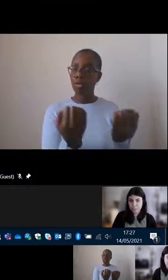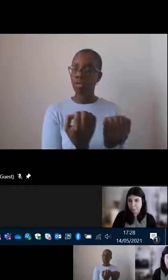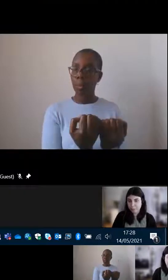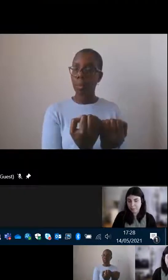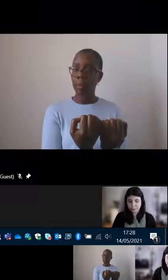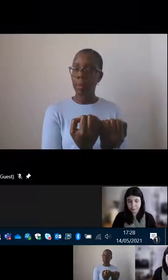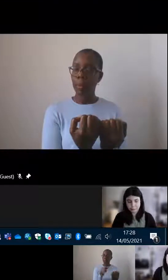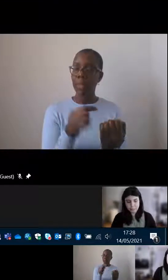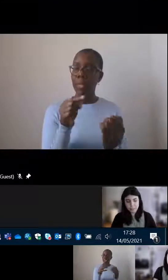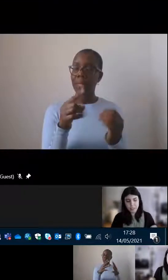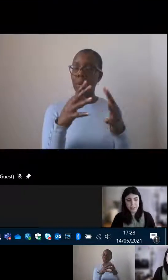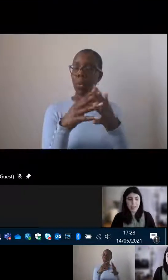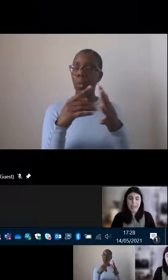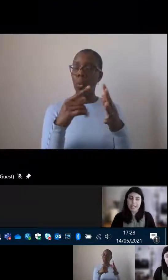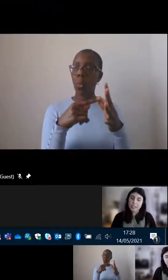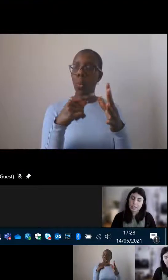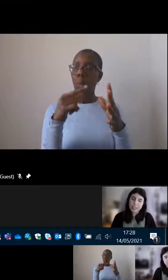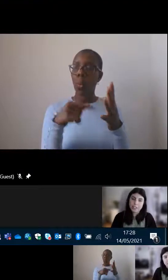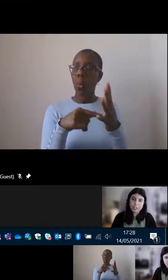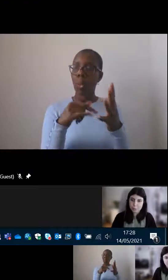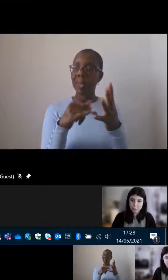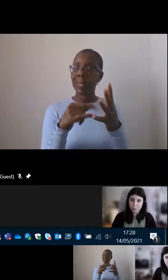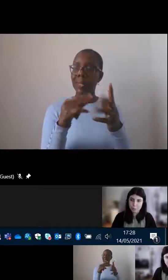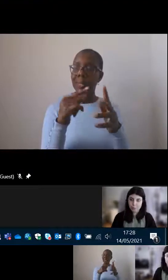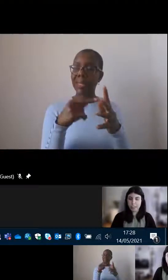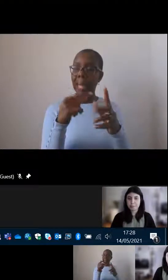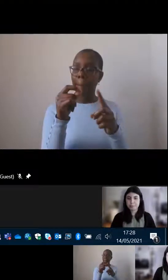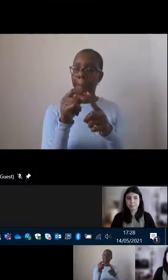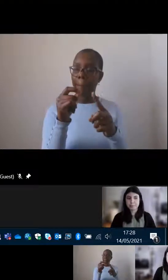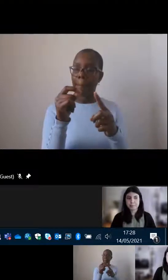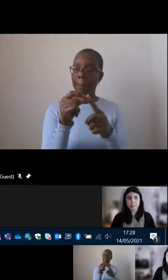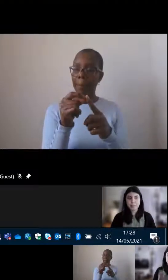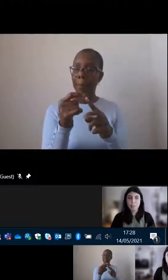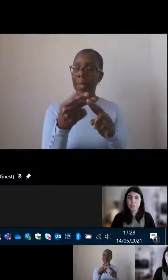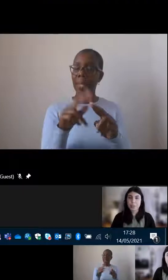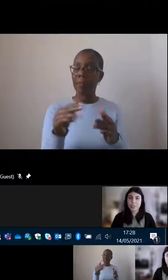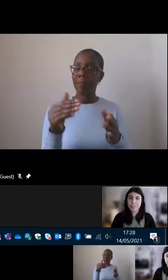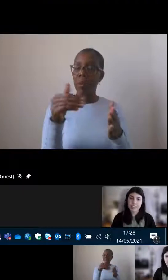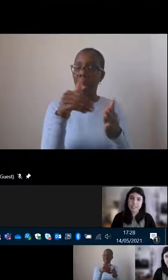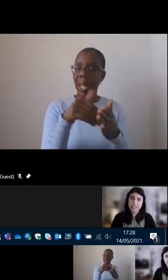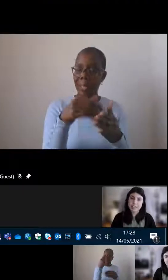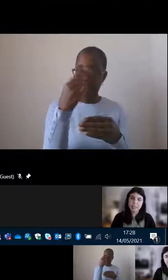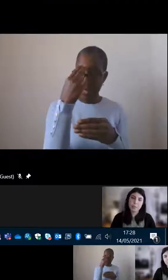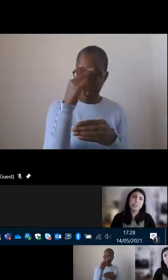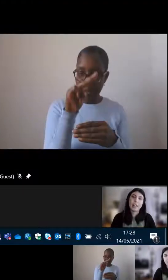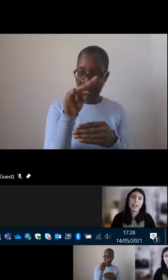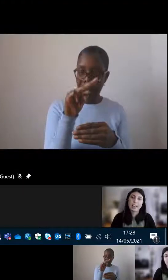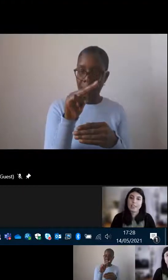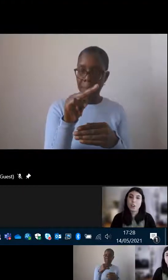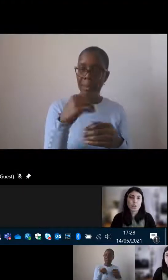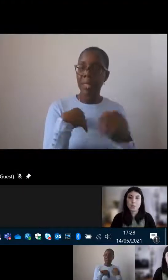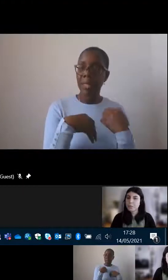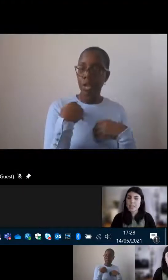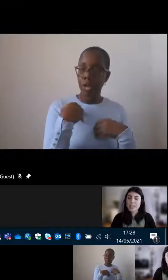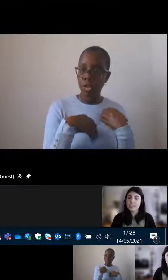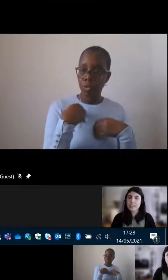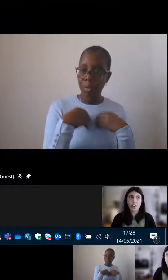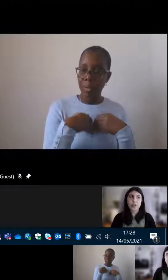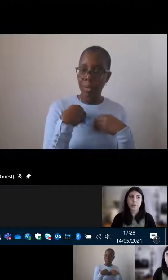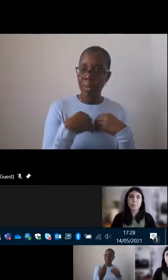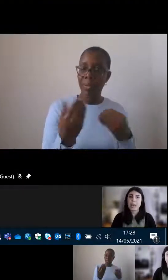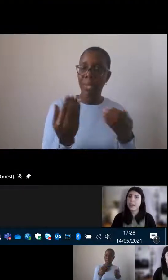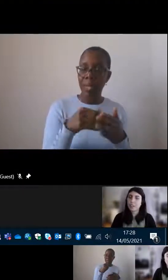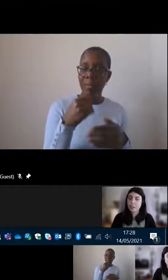with your phone number, I can add you to the group chat. And what you will find in that group chat is